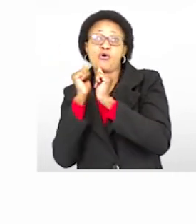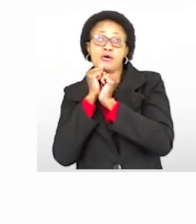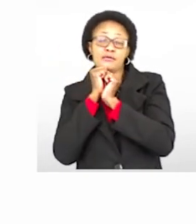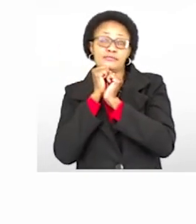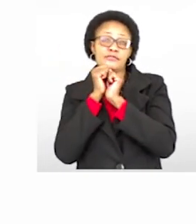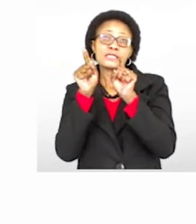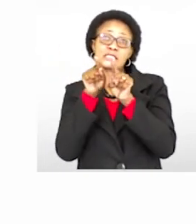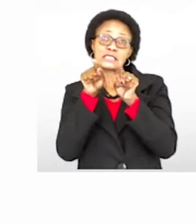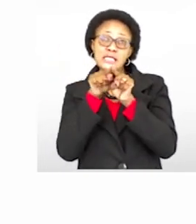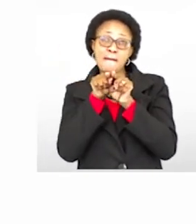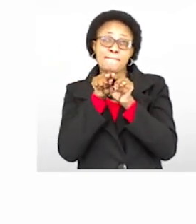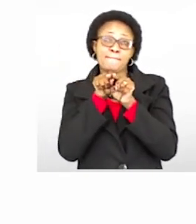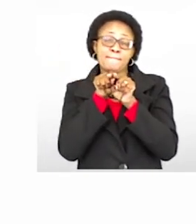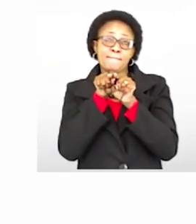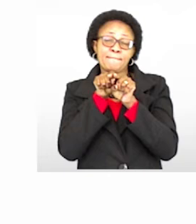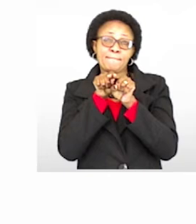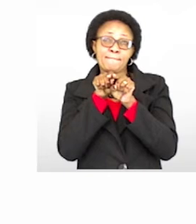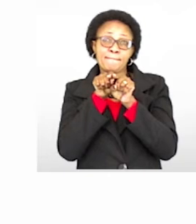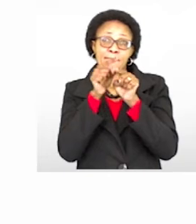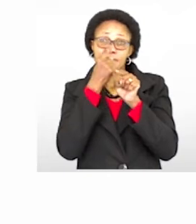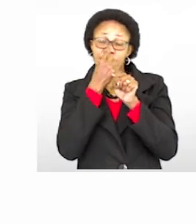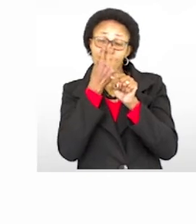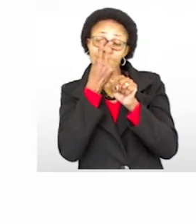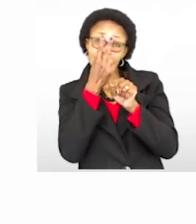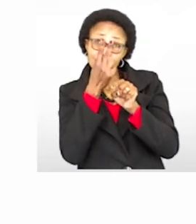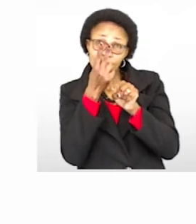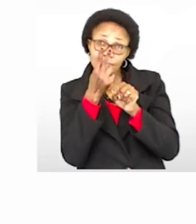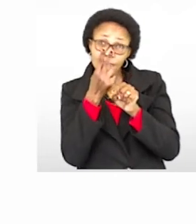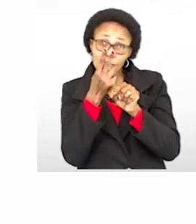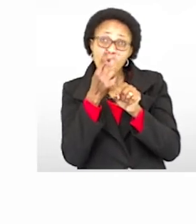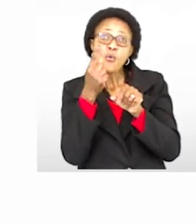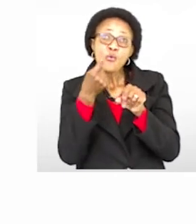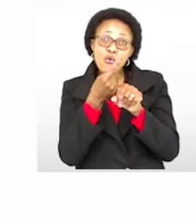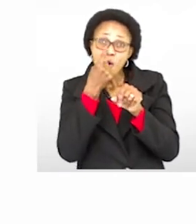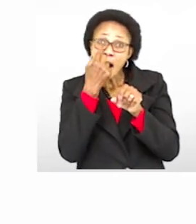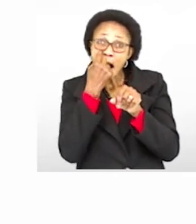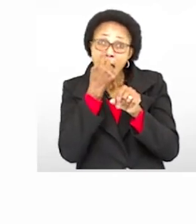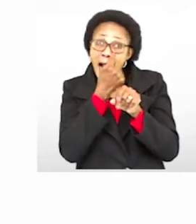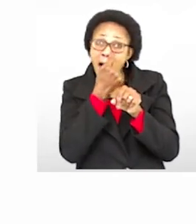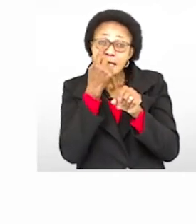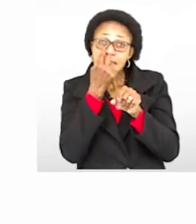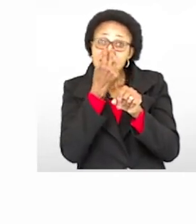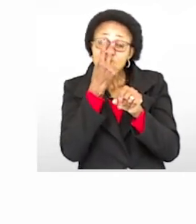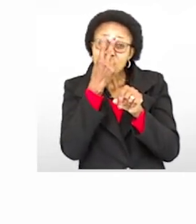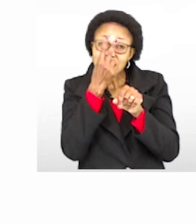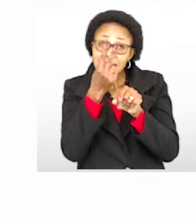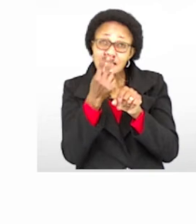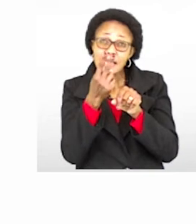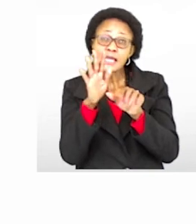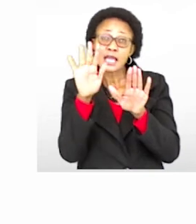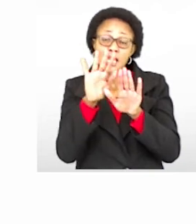I want you to really take a look with your eyes. You're going to use your eyes and your color or